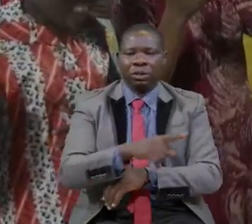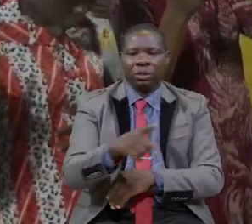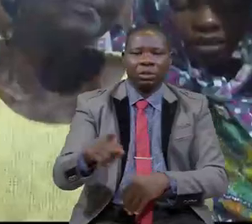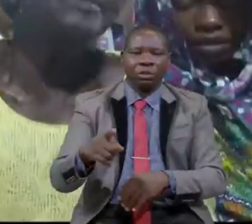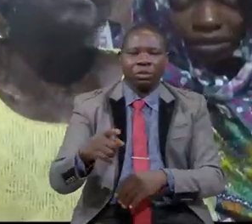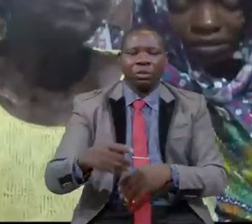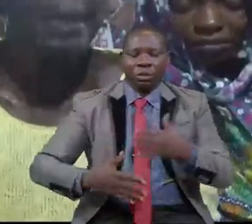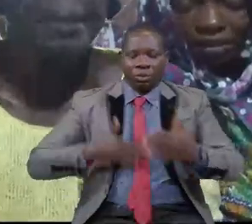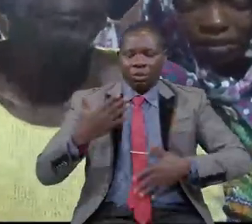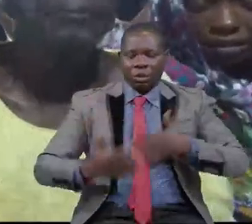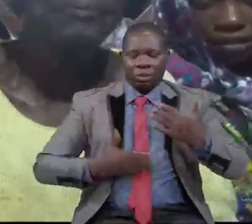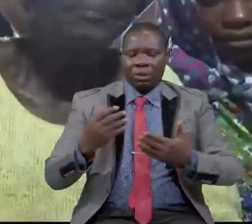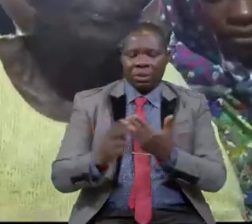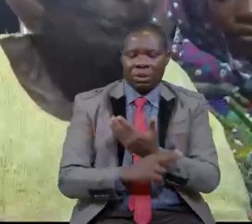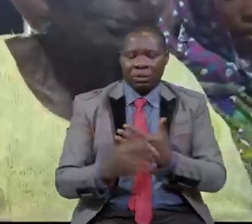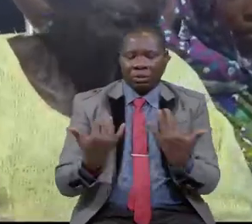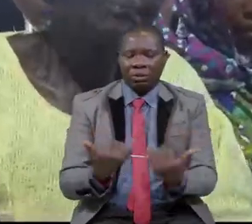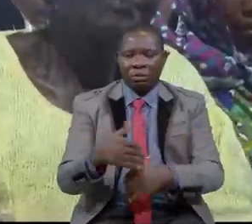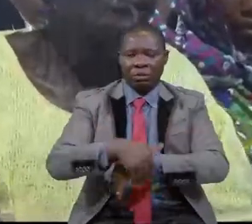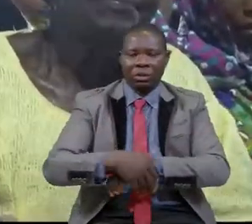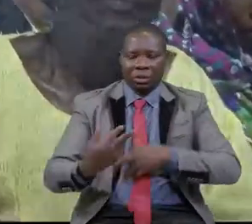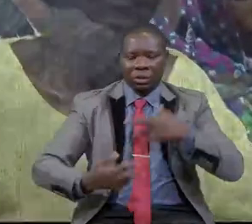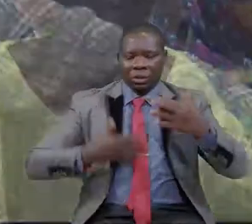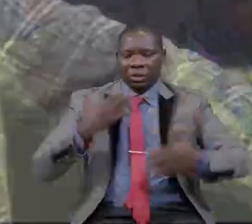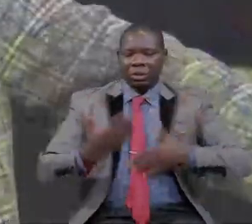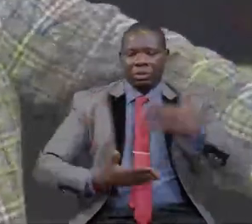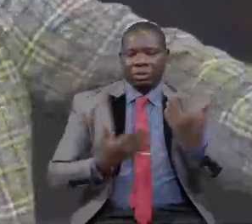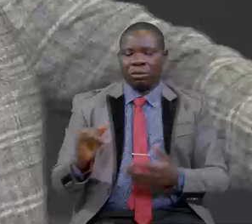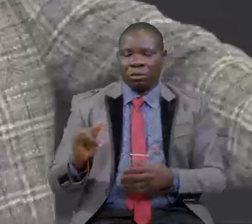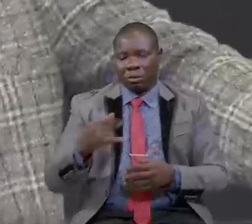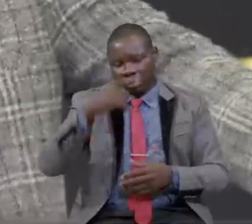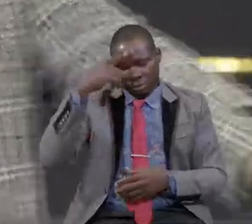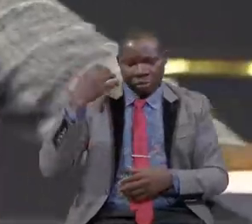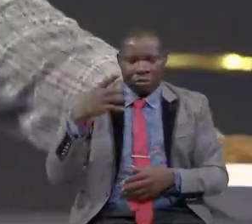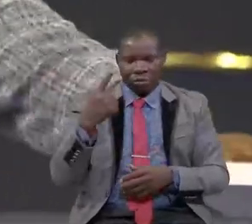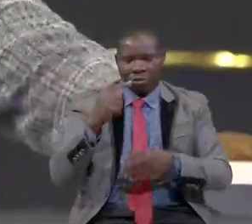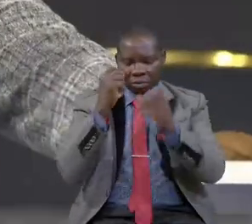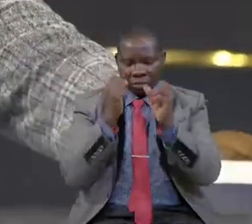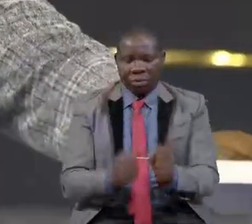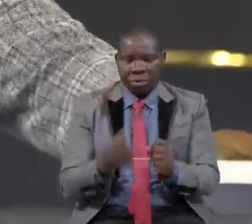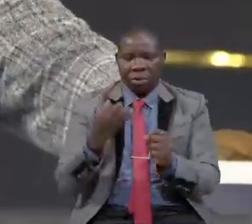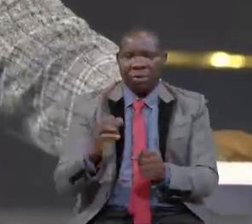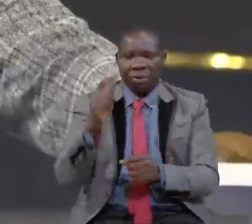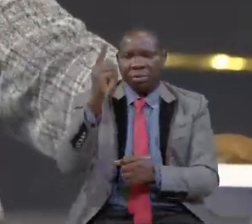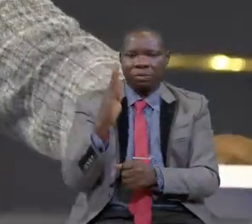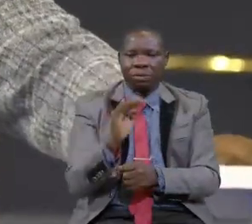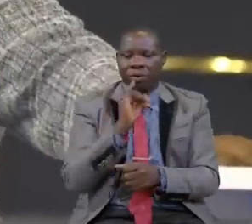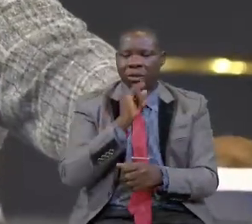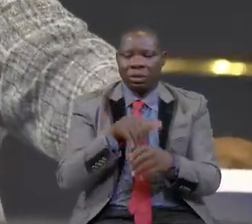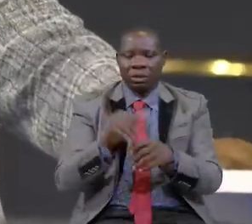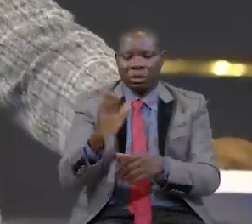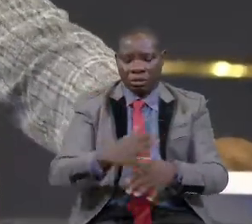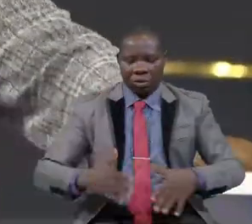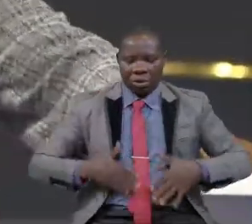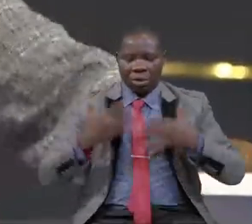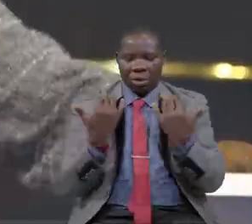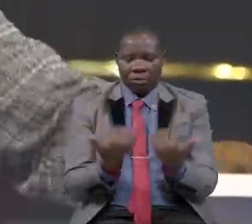tonight. Rejoicing because of the power of God in your life tonight,